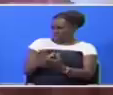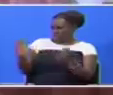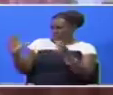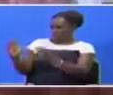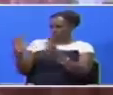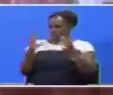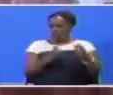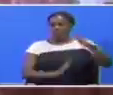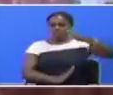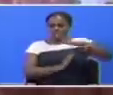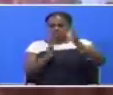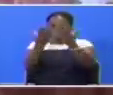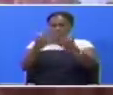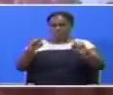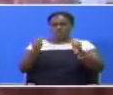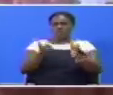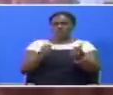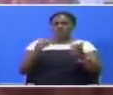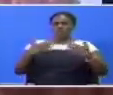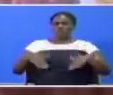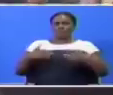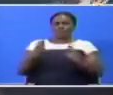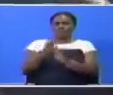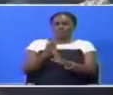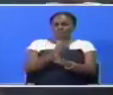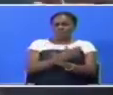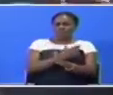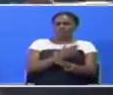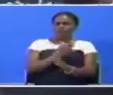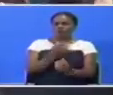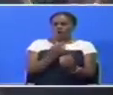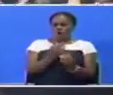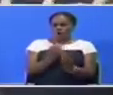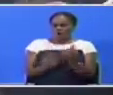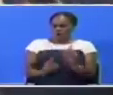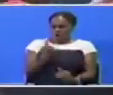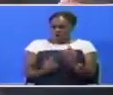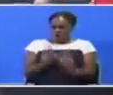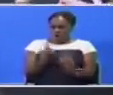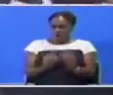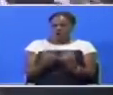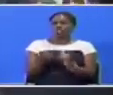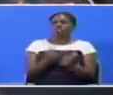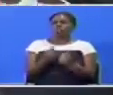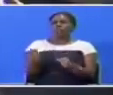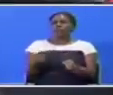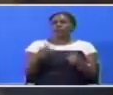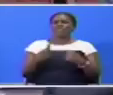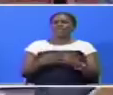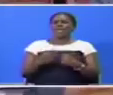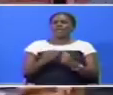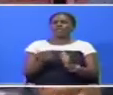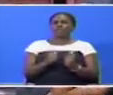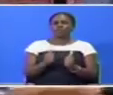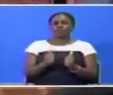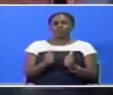two top presidential contenders ahead of the highly anticipated Kenyatta Odinga August 8th rematch. We